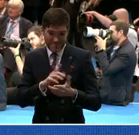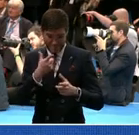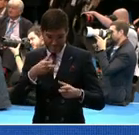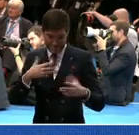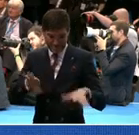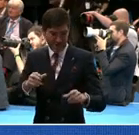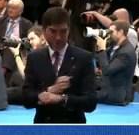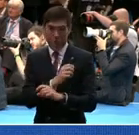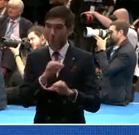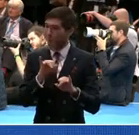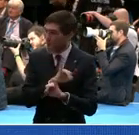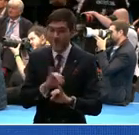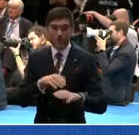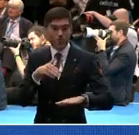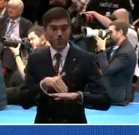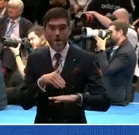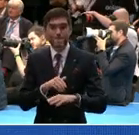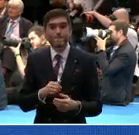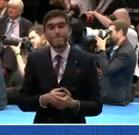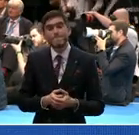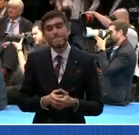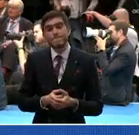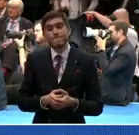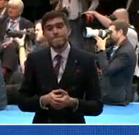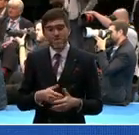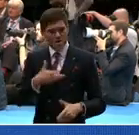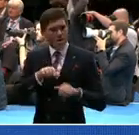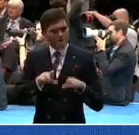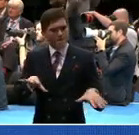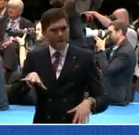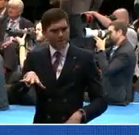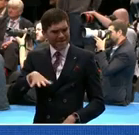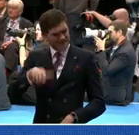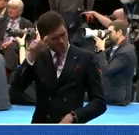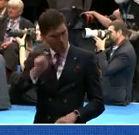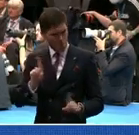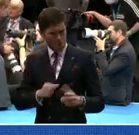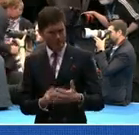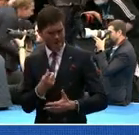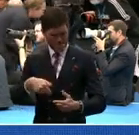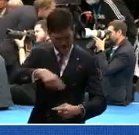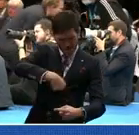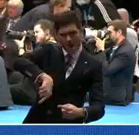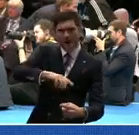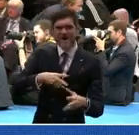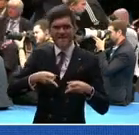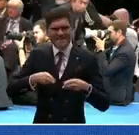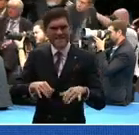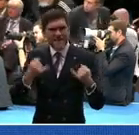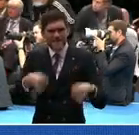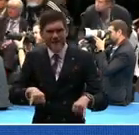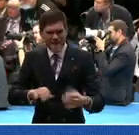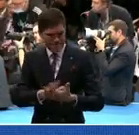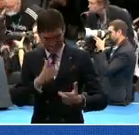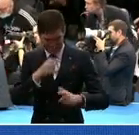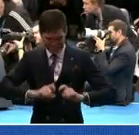crime. The public have a right to know what systematic failures enabled his continued employment as a